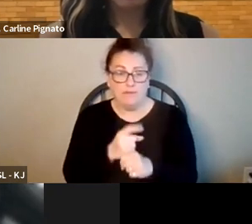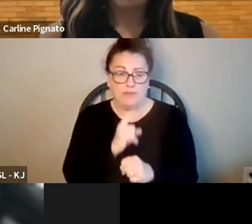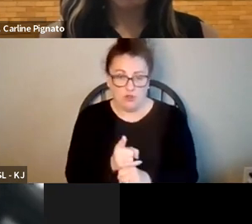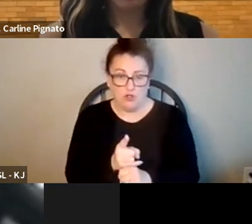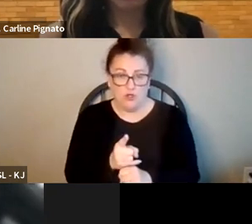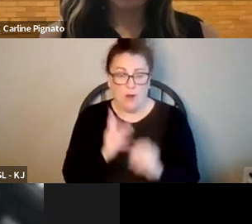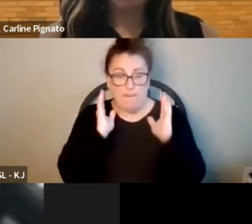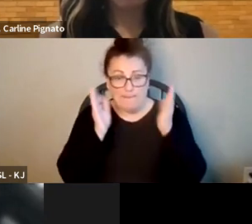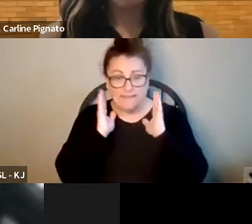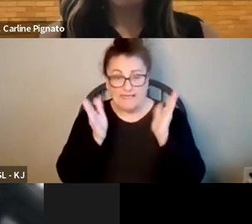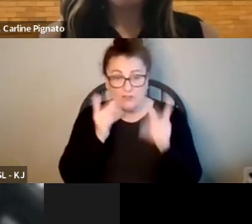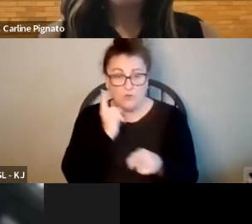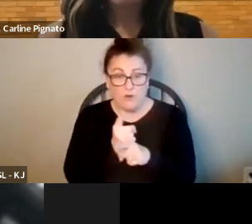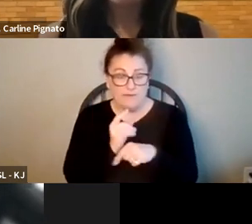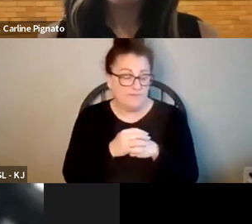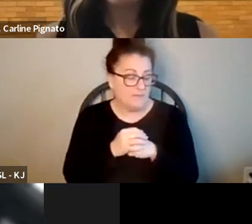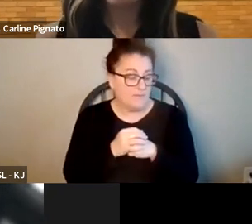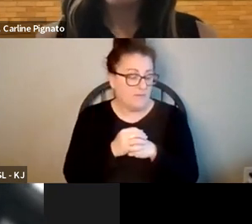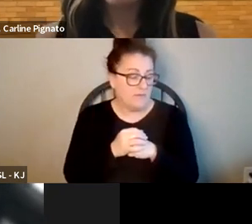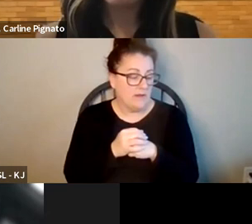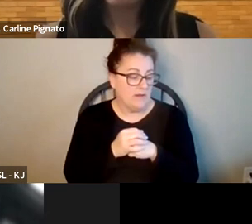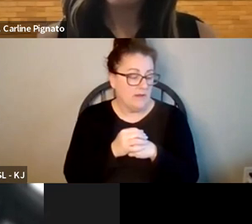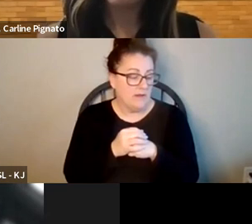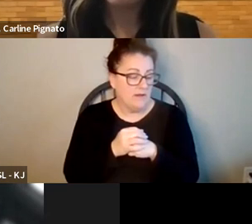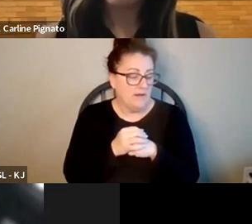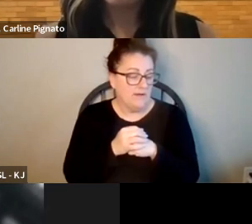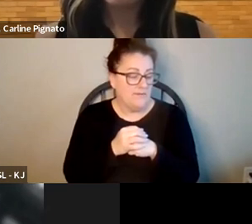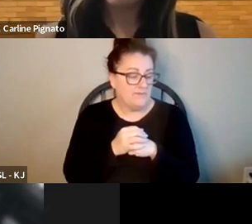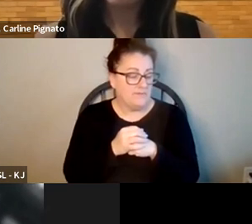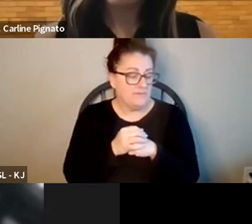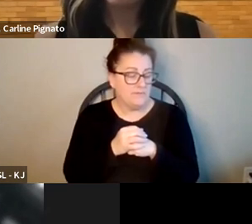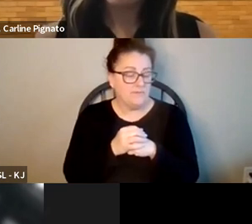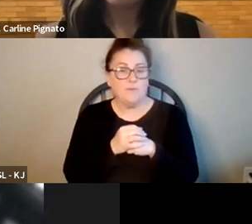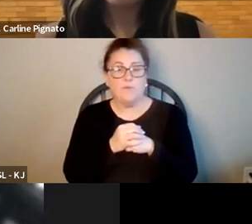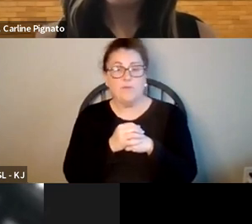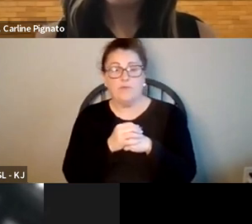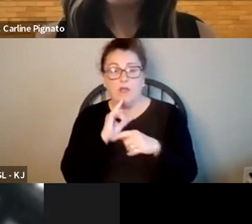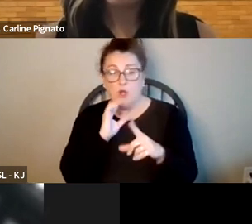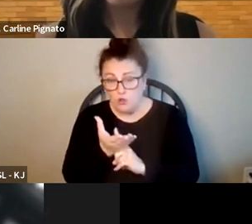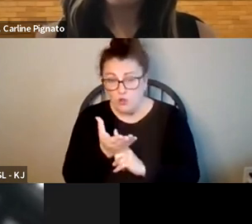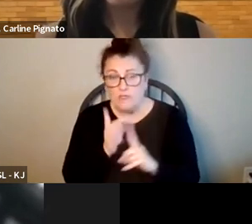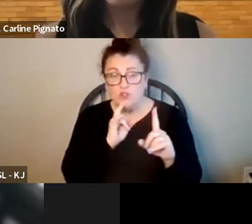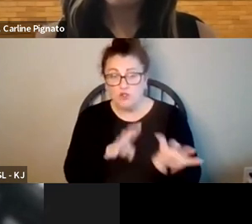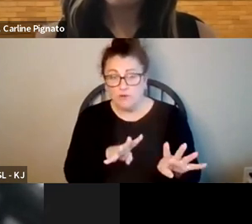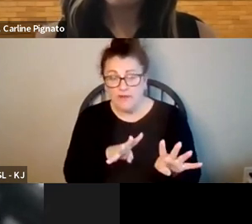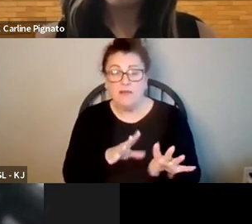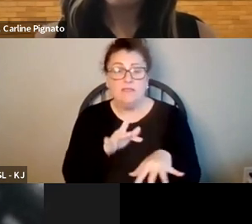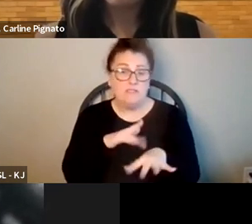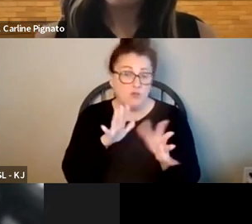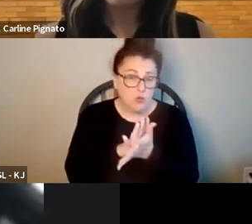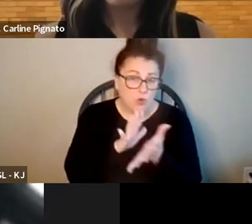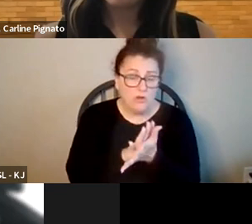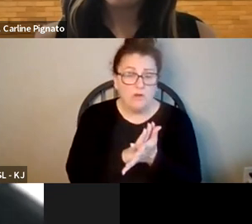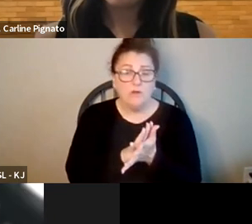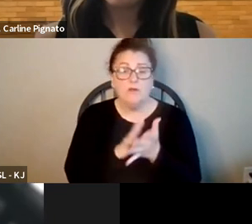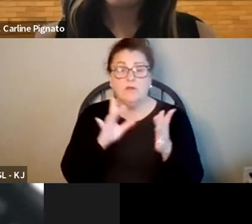pay some attention, right, to other surveys that have been done, or the culture surveys that touches every school. Maybe that can give us a